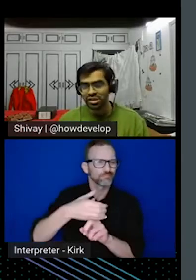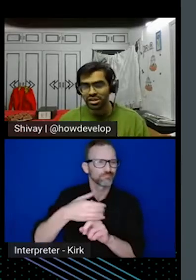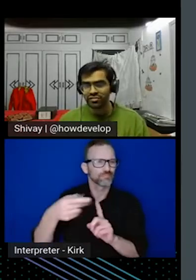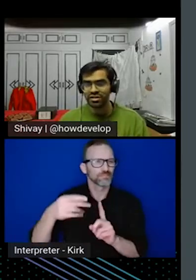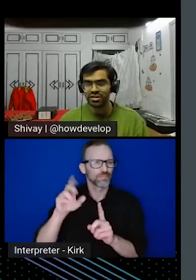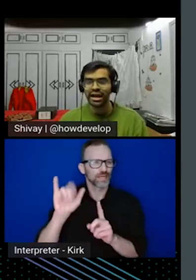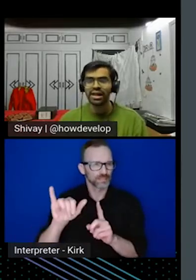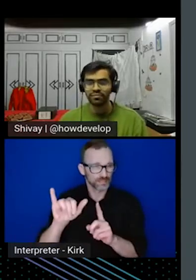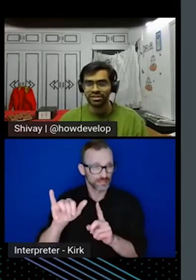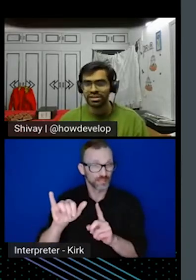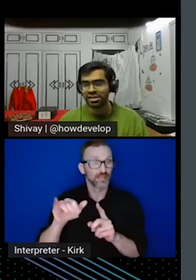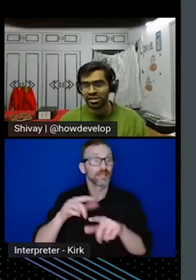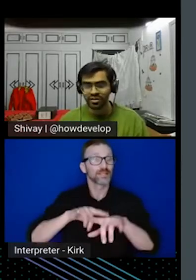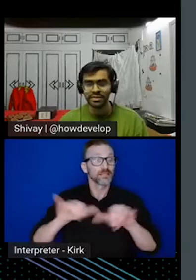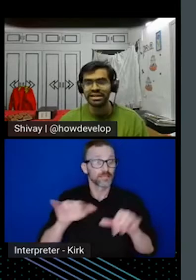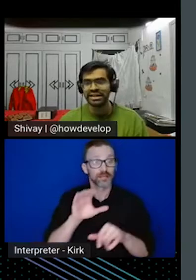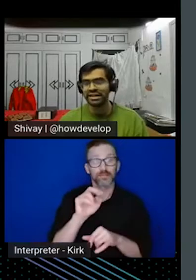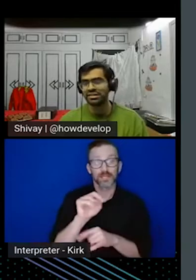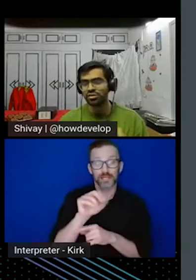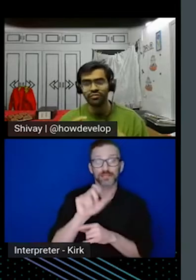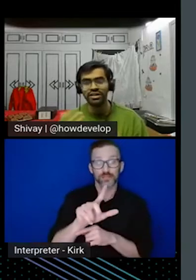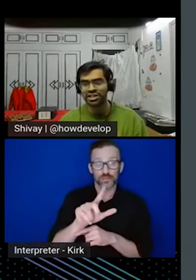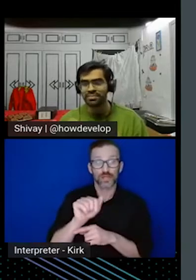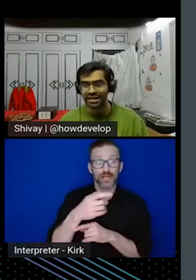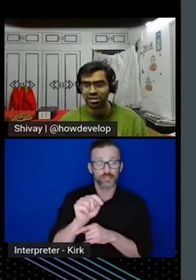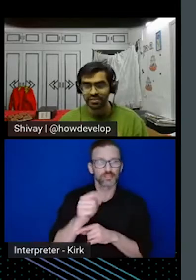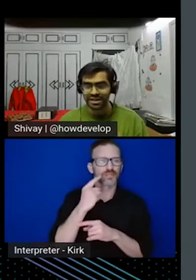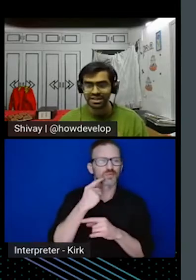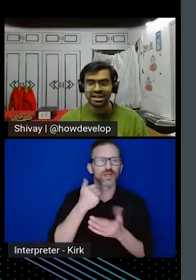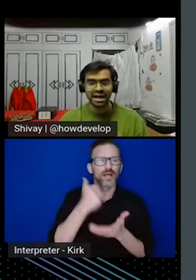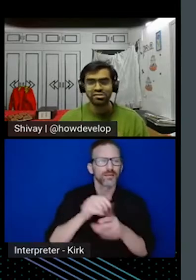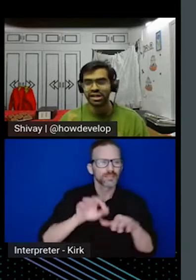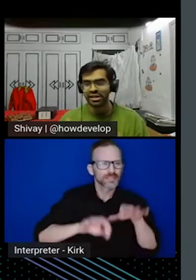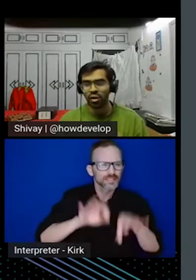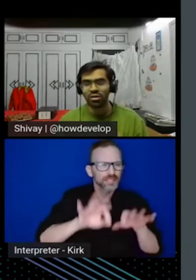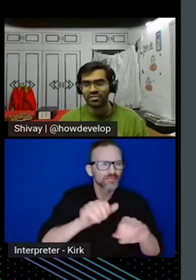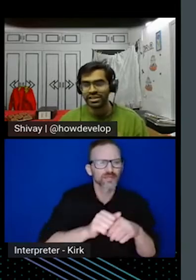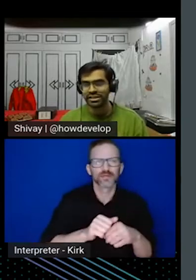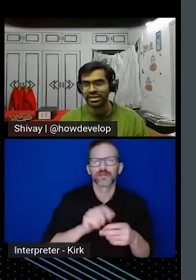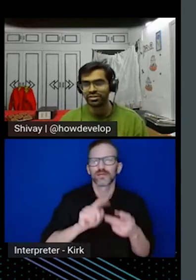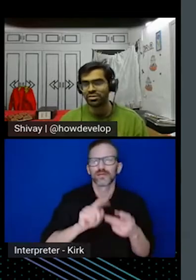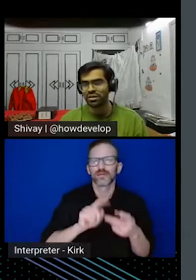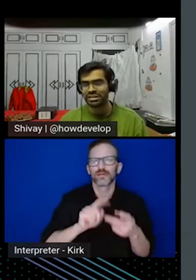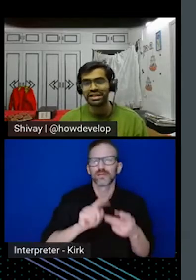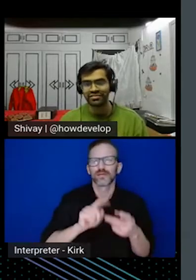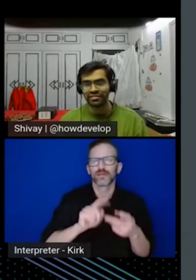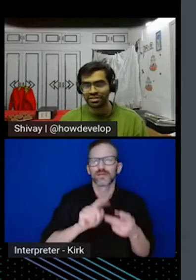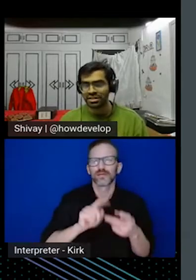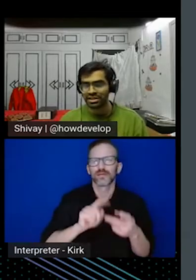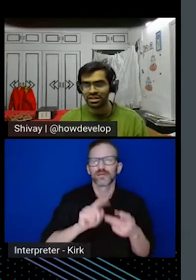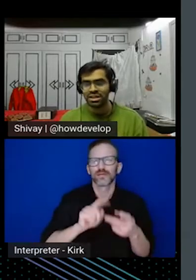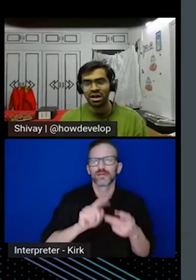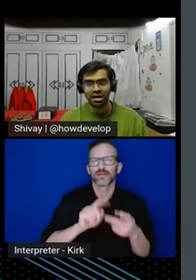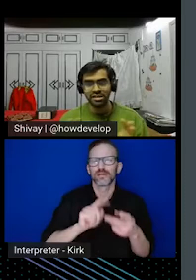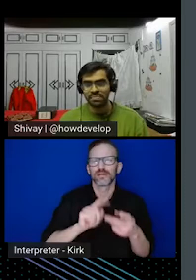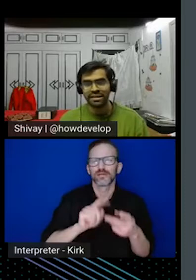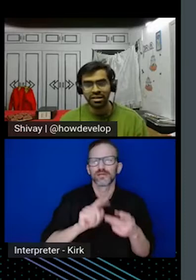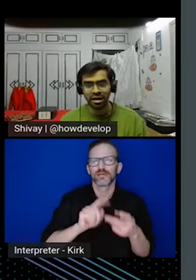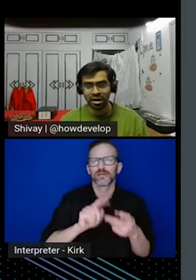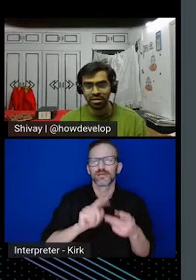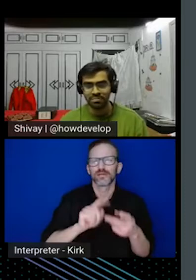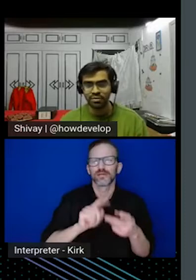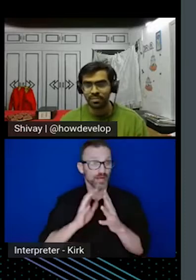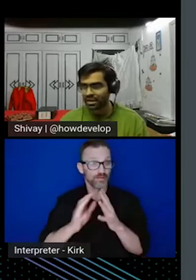console agent will help with the discoverability and the configuration management and checking all of the the traffic, whether it's